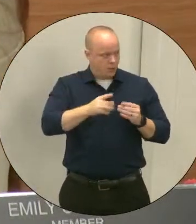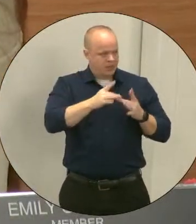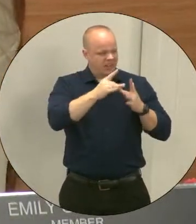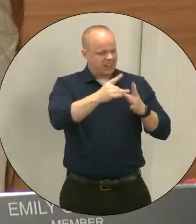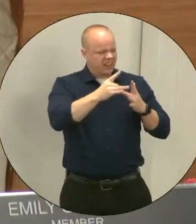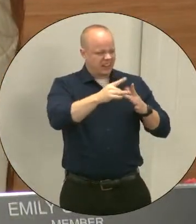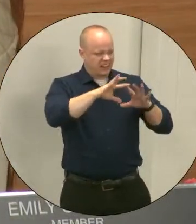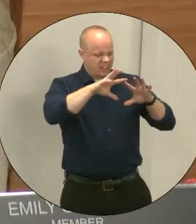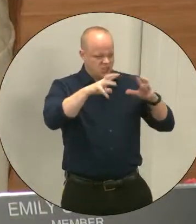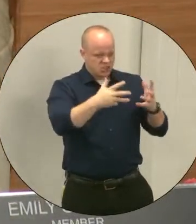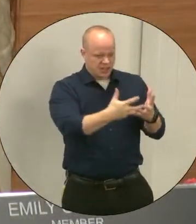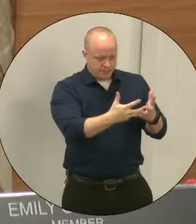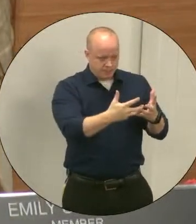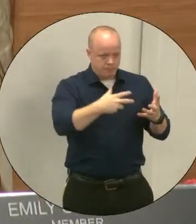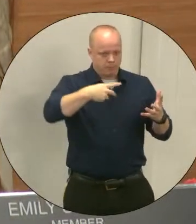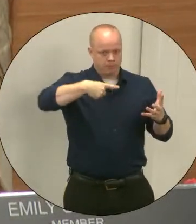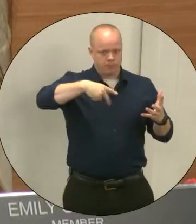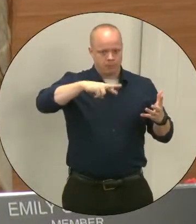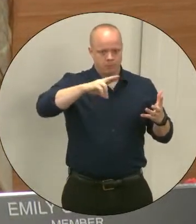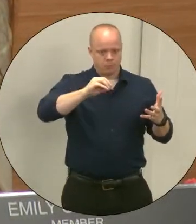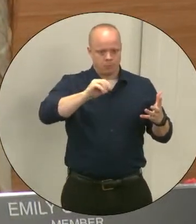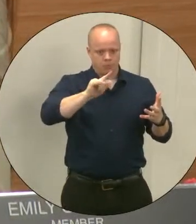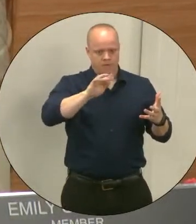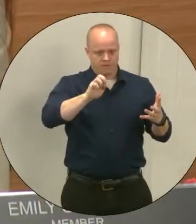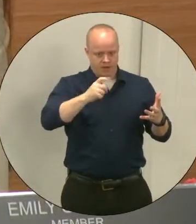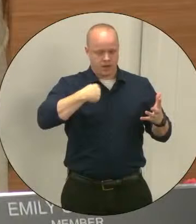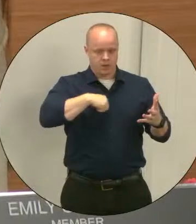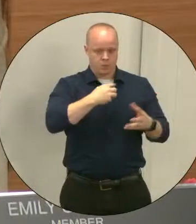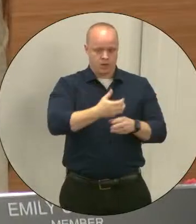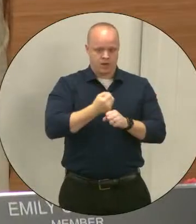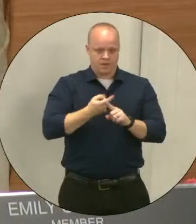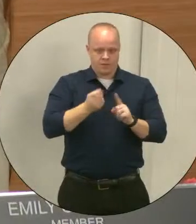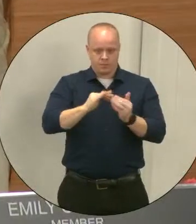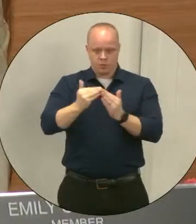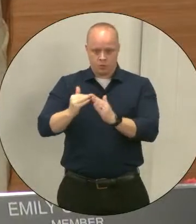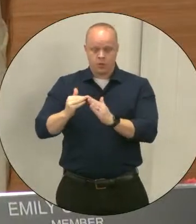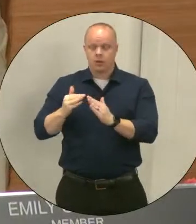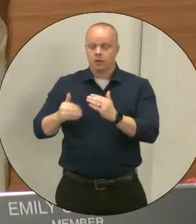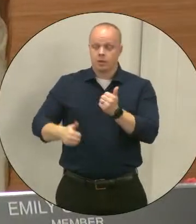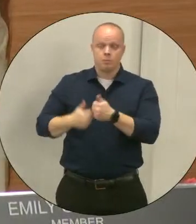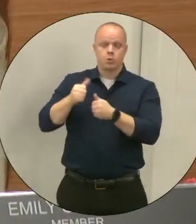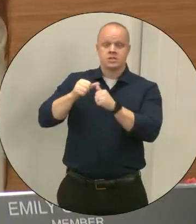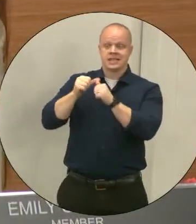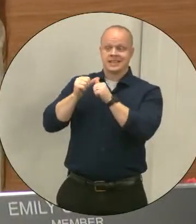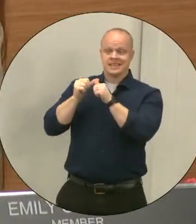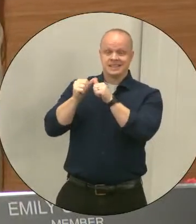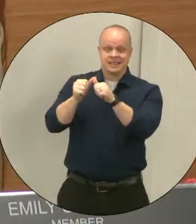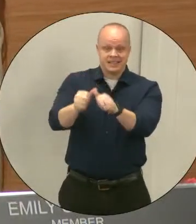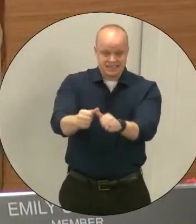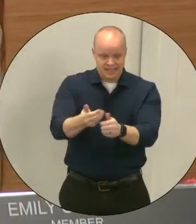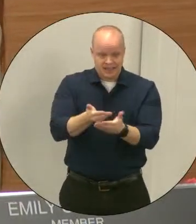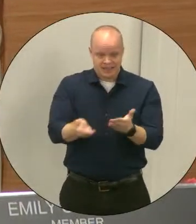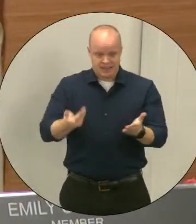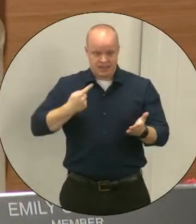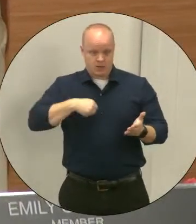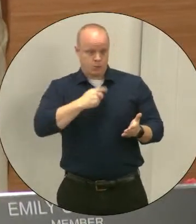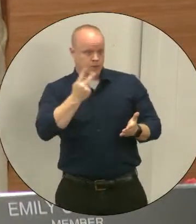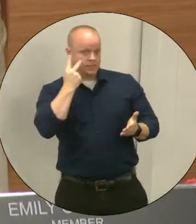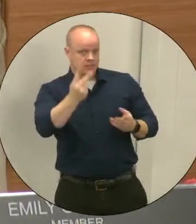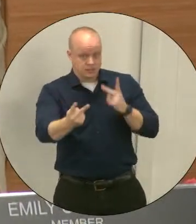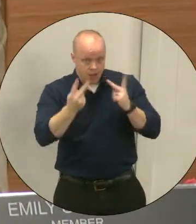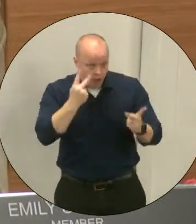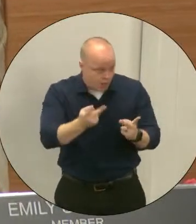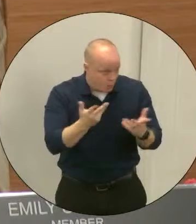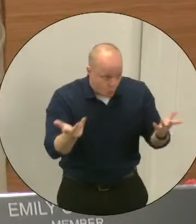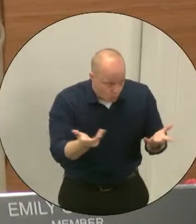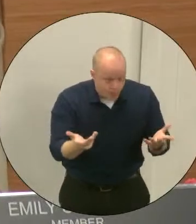leadership profile that we got from the community, the most consistent thing that we saw was a need